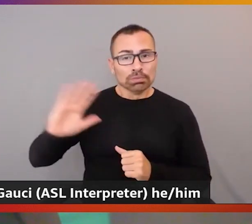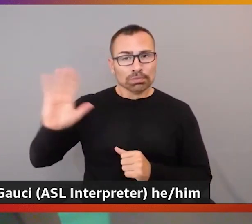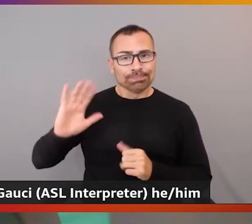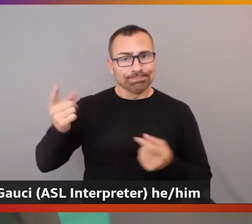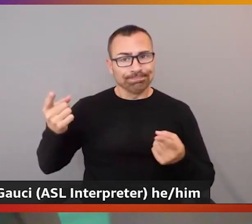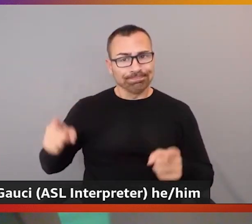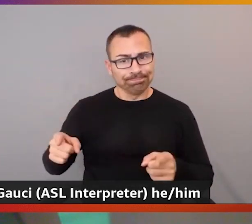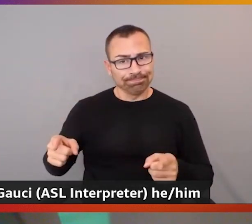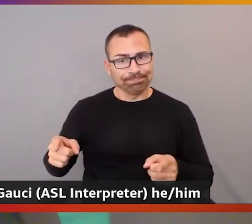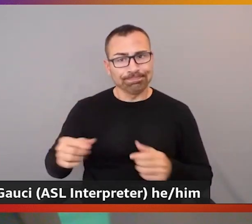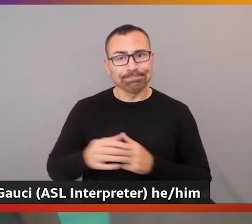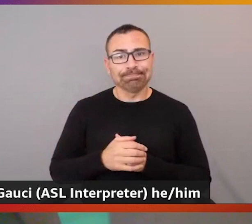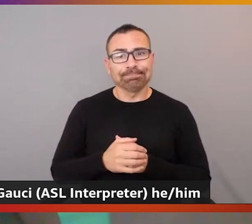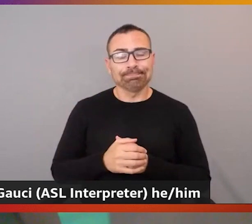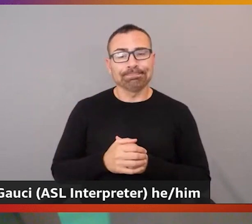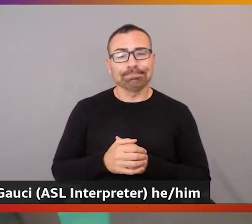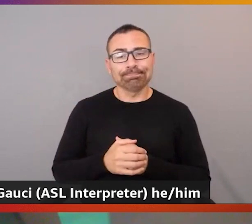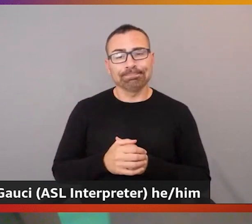is